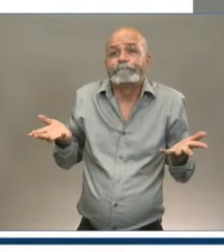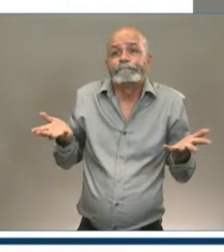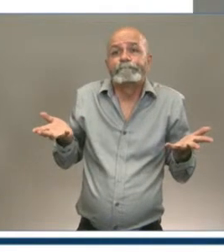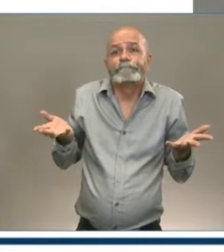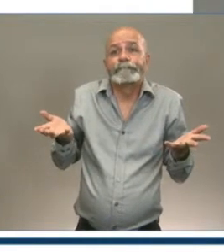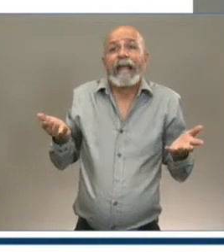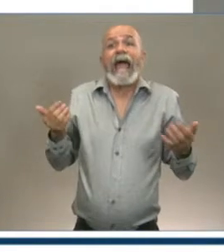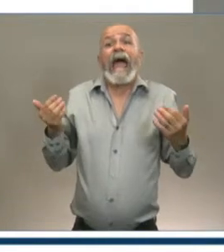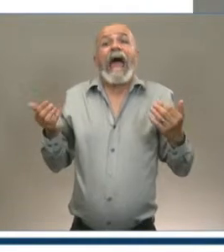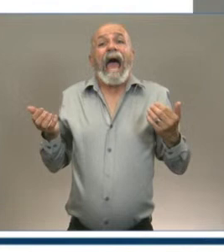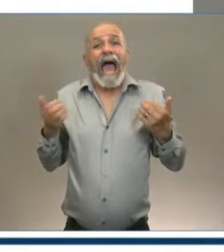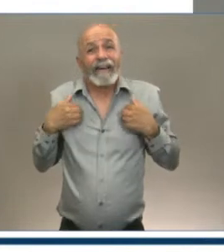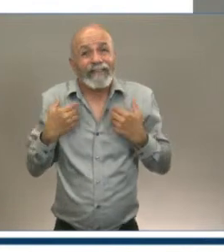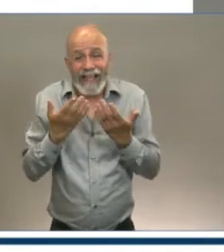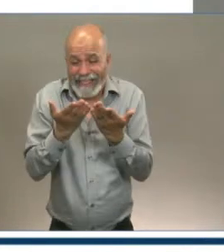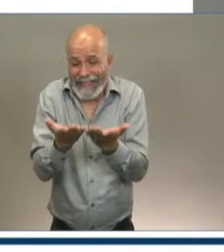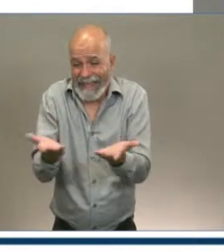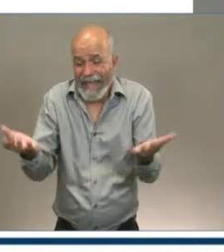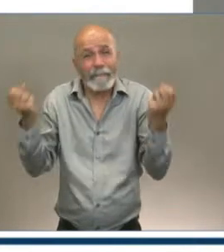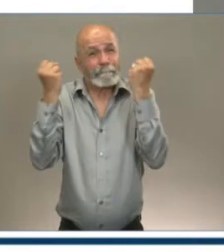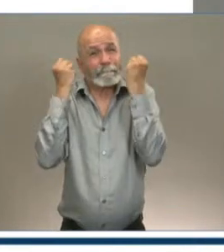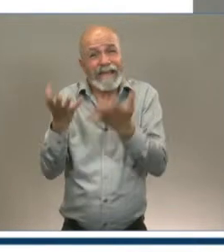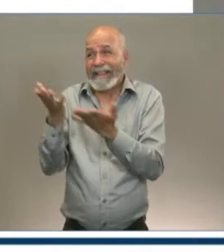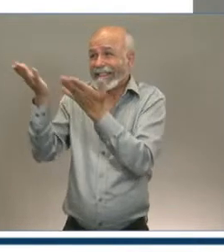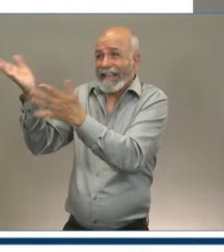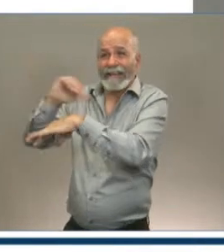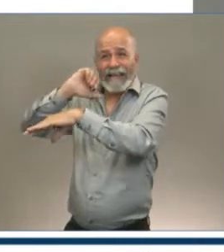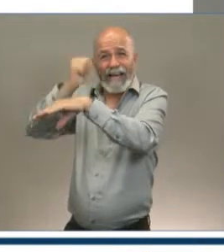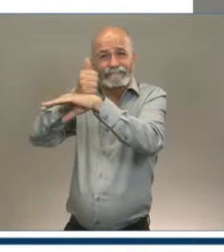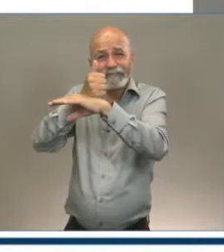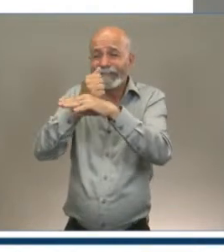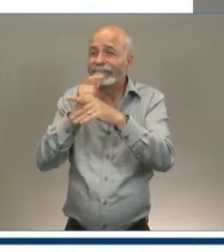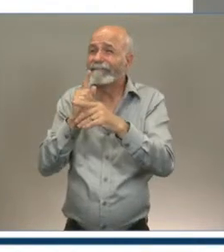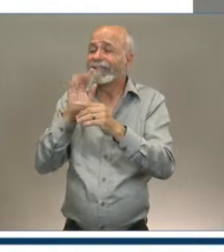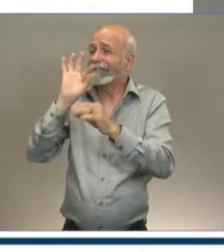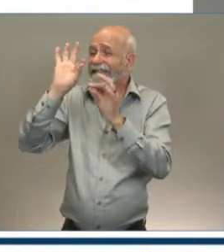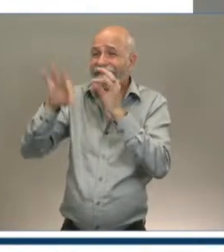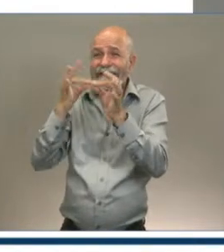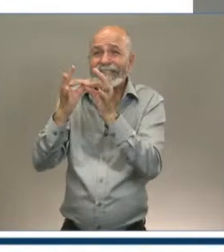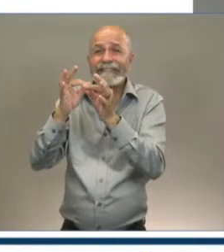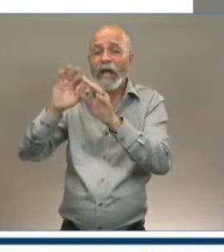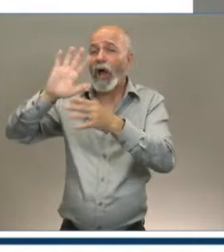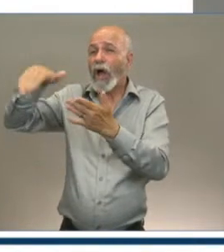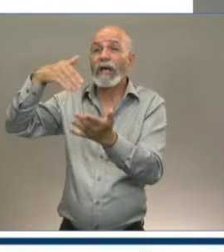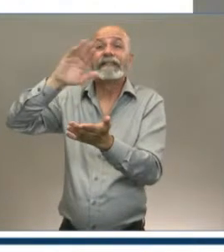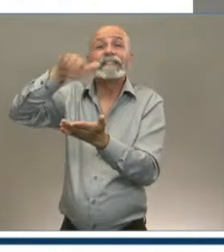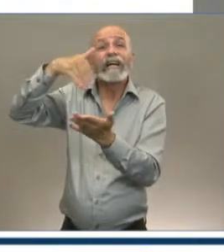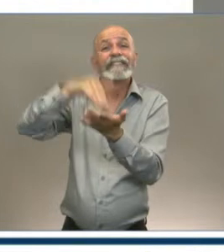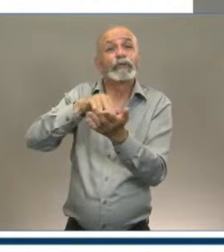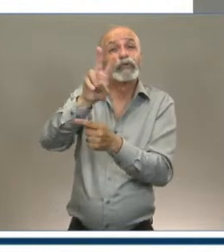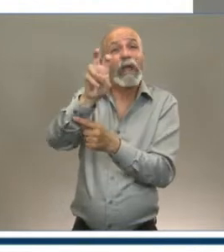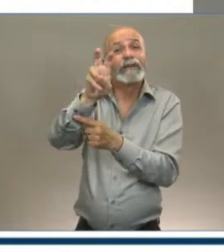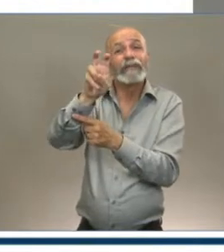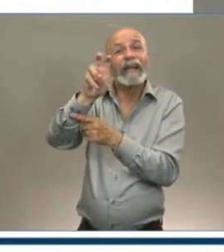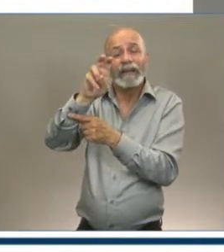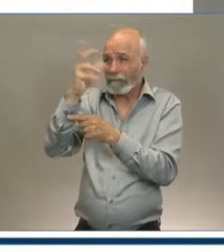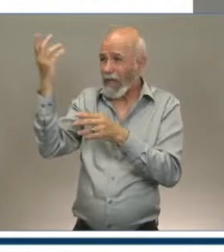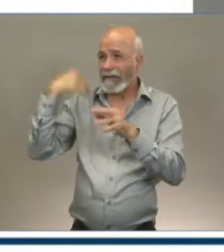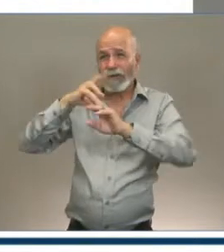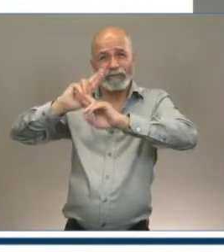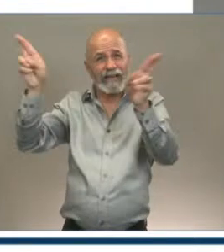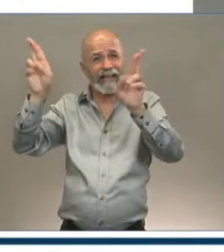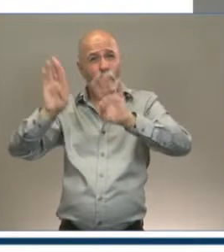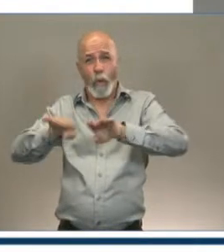area. We continue to expand the access to testing. As I said, we're opening up Centre 200. We have had it previously at the